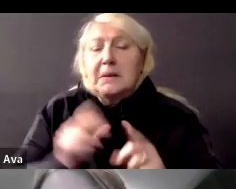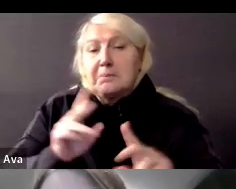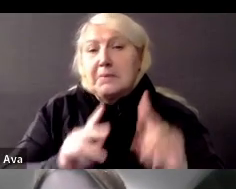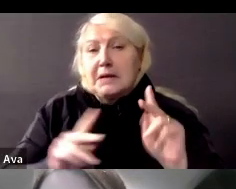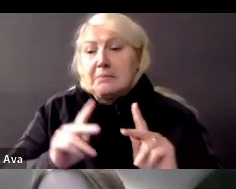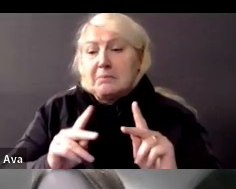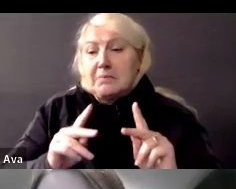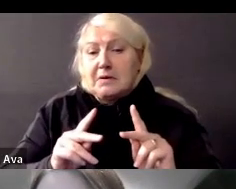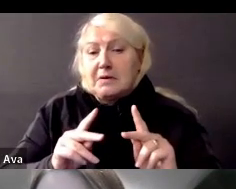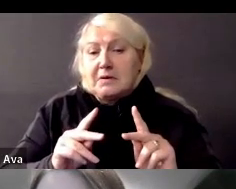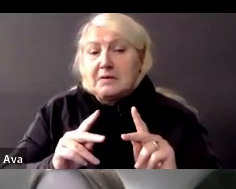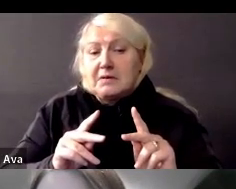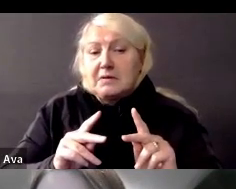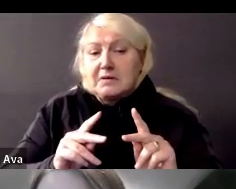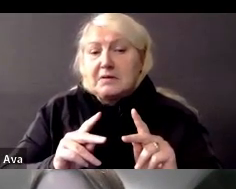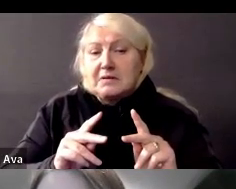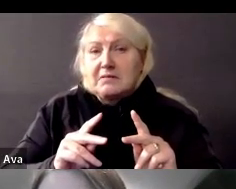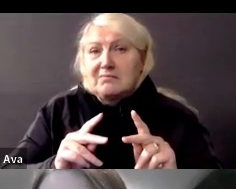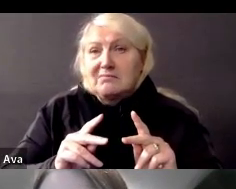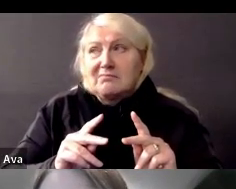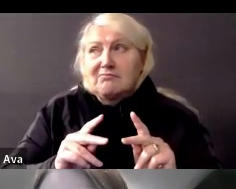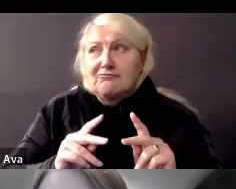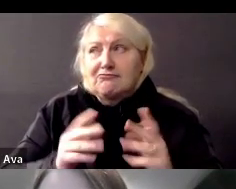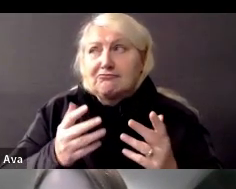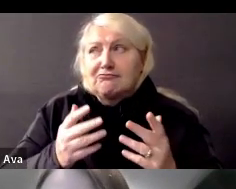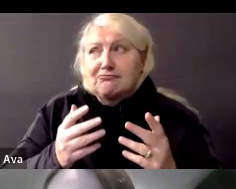do amazing things